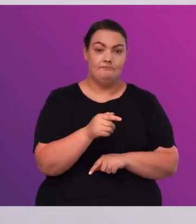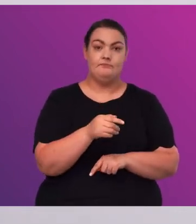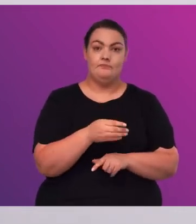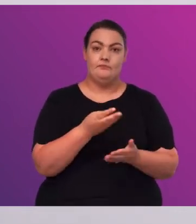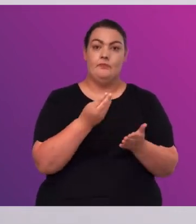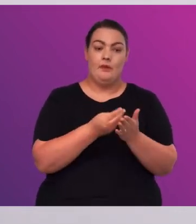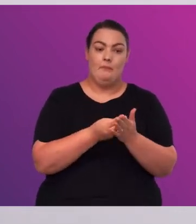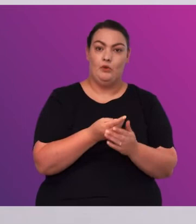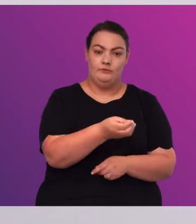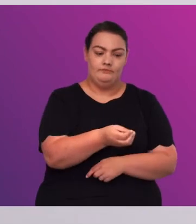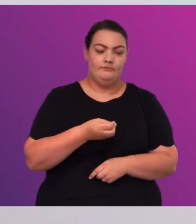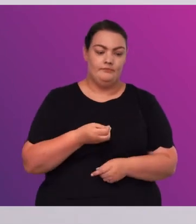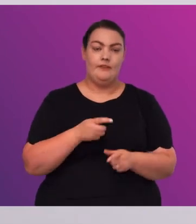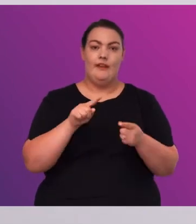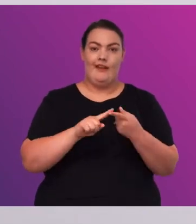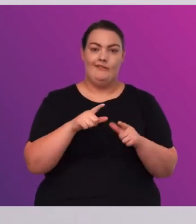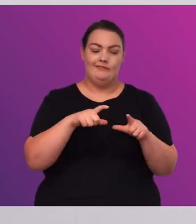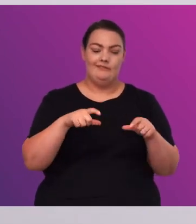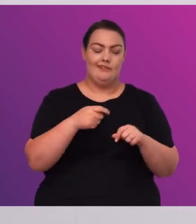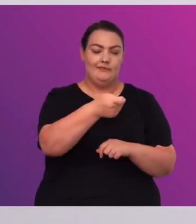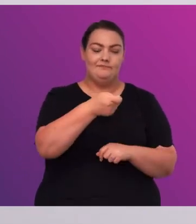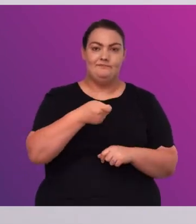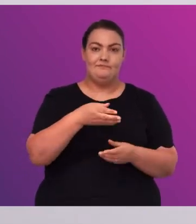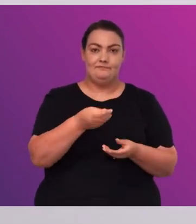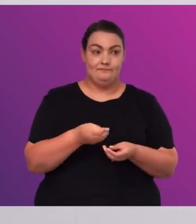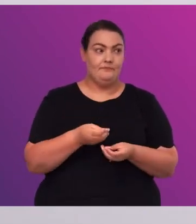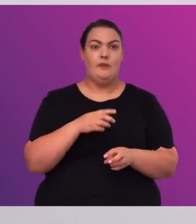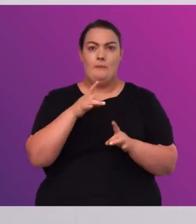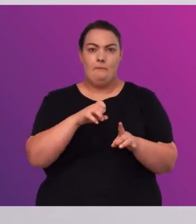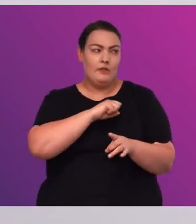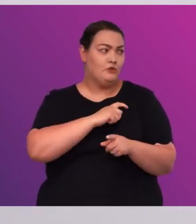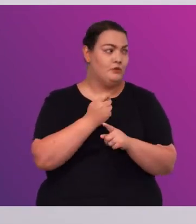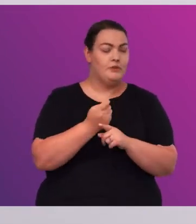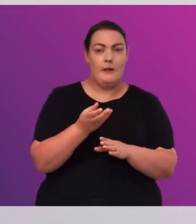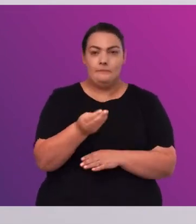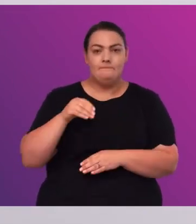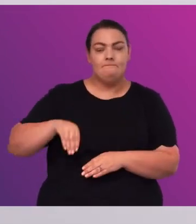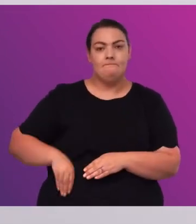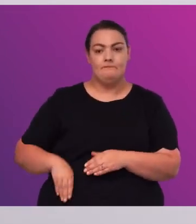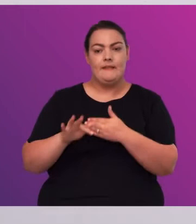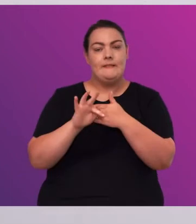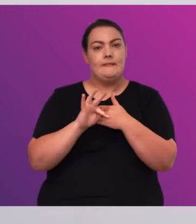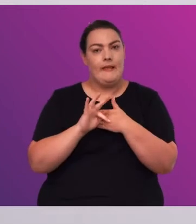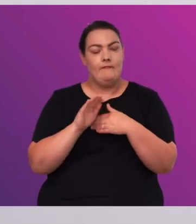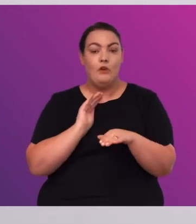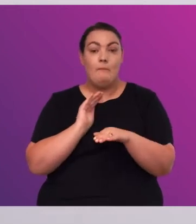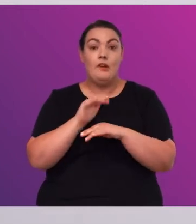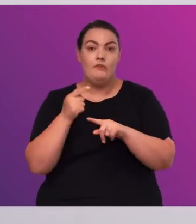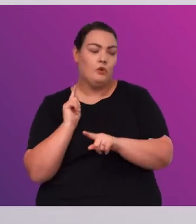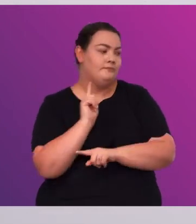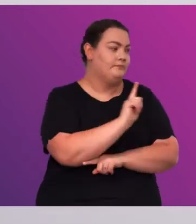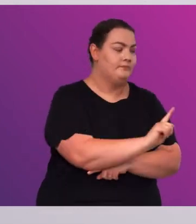When you are finished the transaction, be careful to take your time and make sure that your card and cash are put away